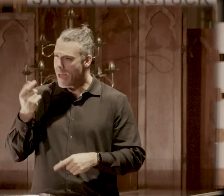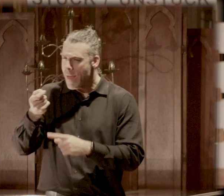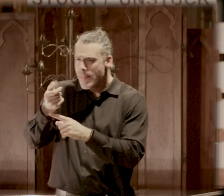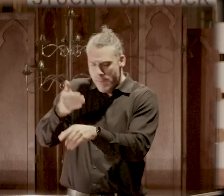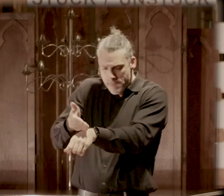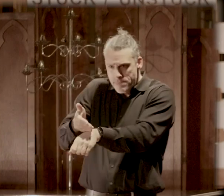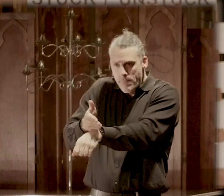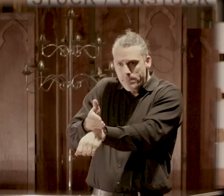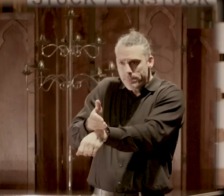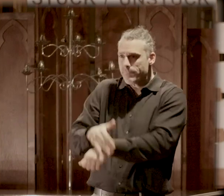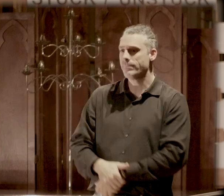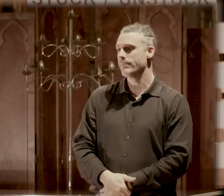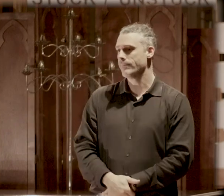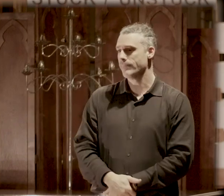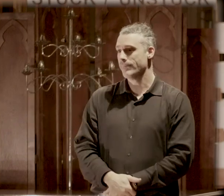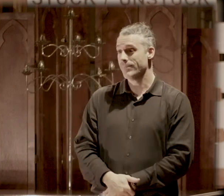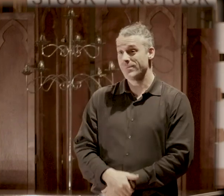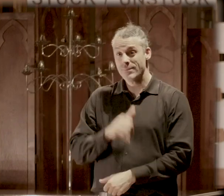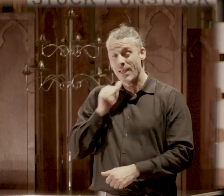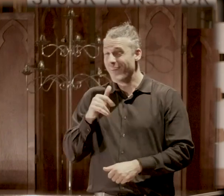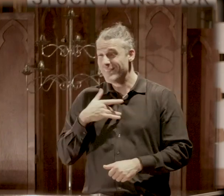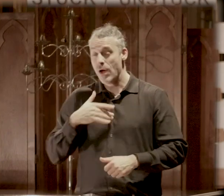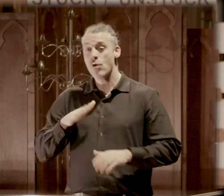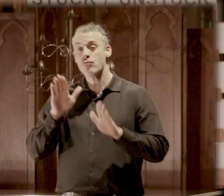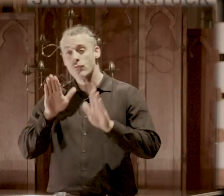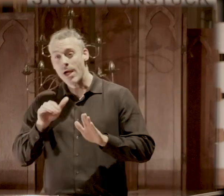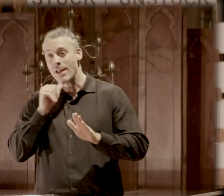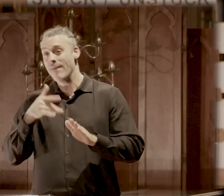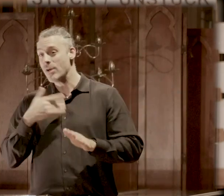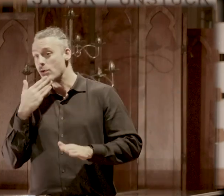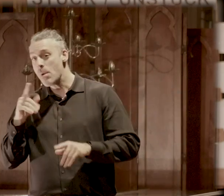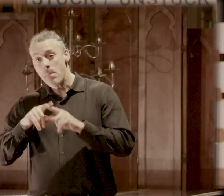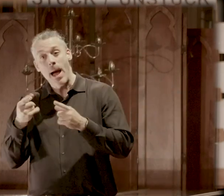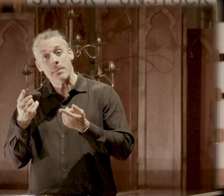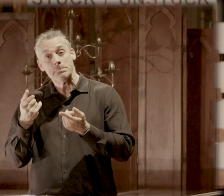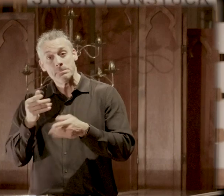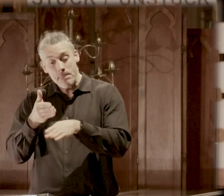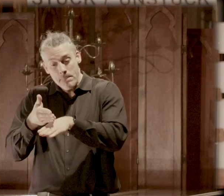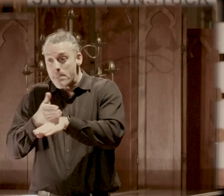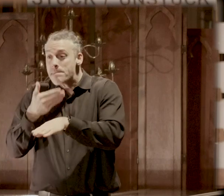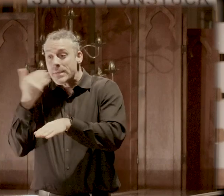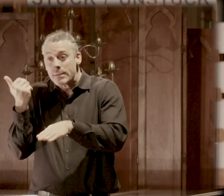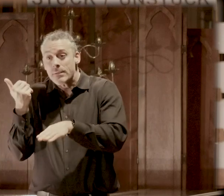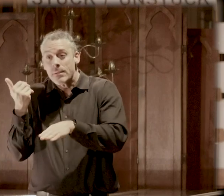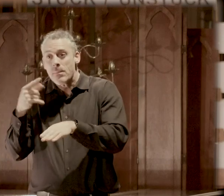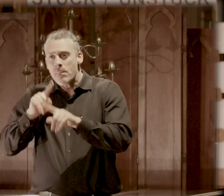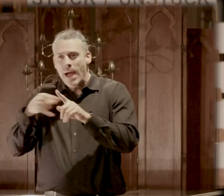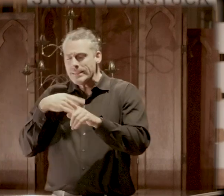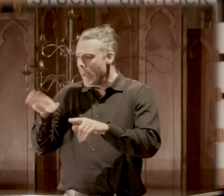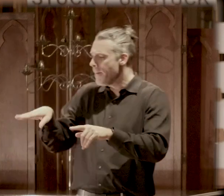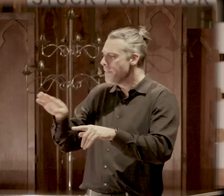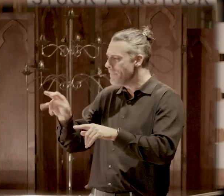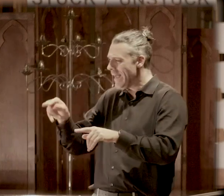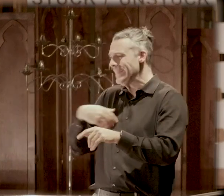A little bit better. Not great, not good, but definitely better. So I say to him, Ben,